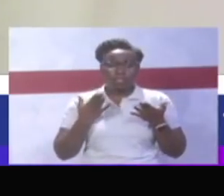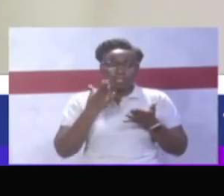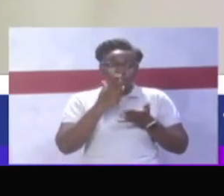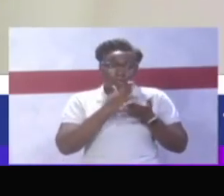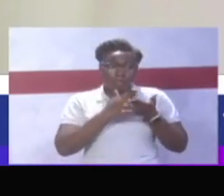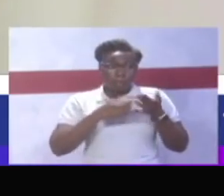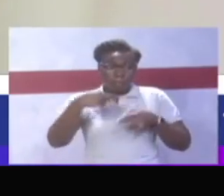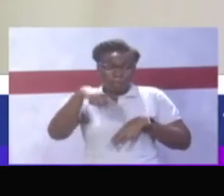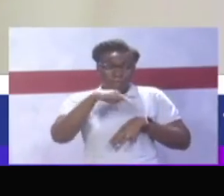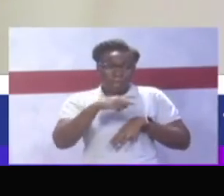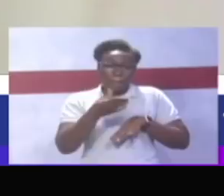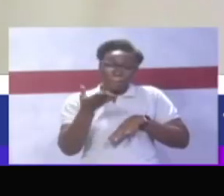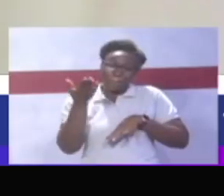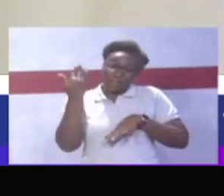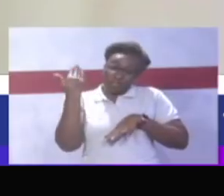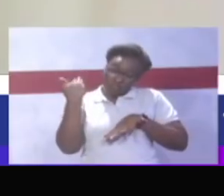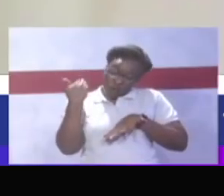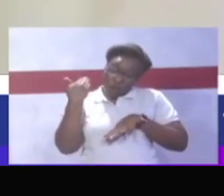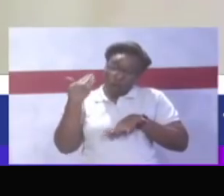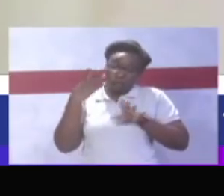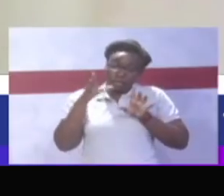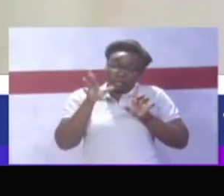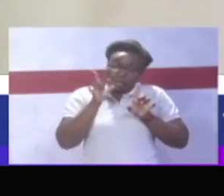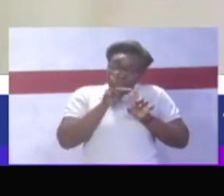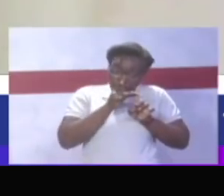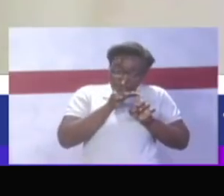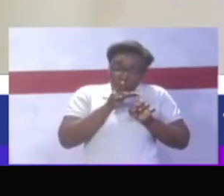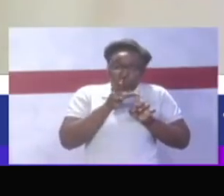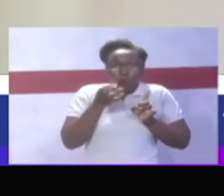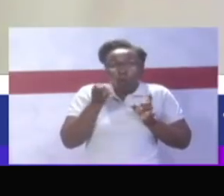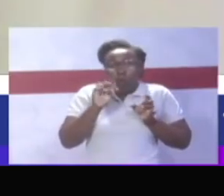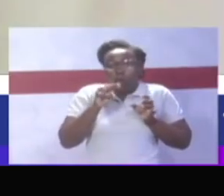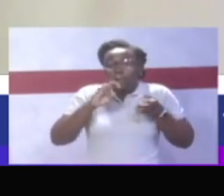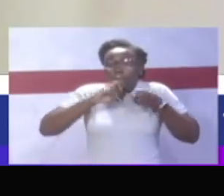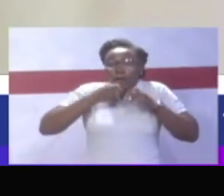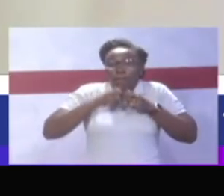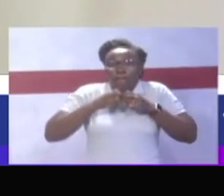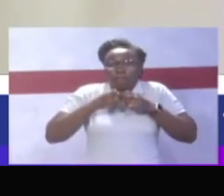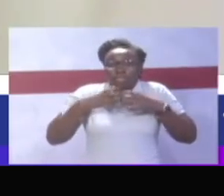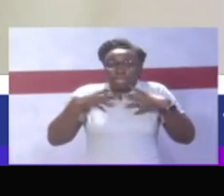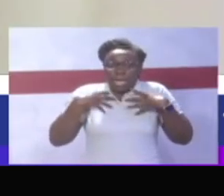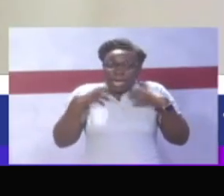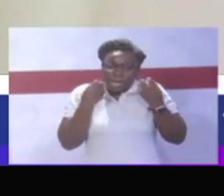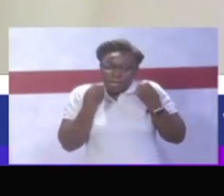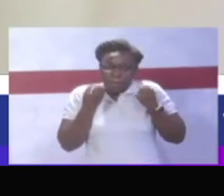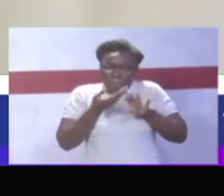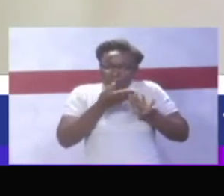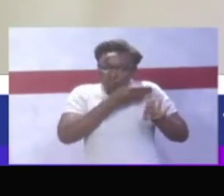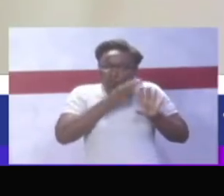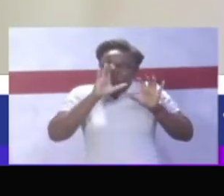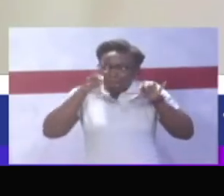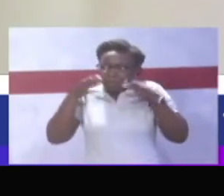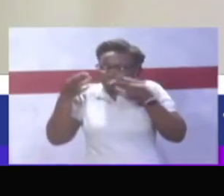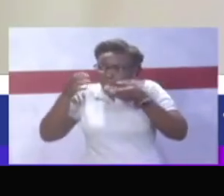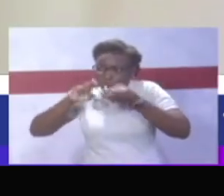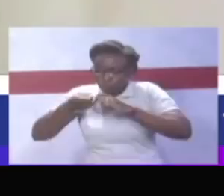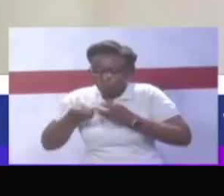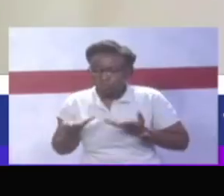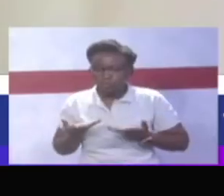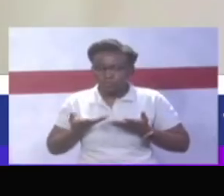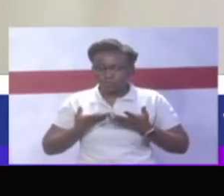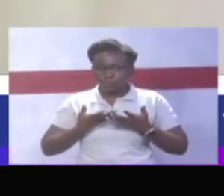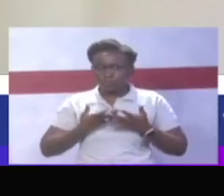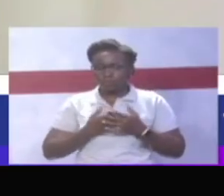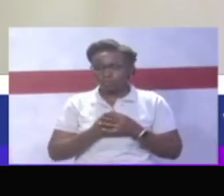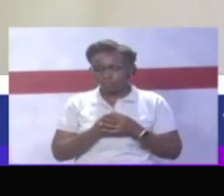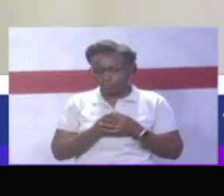infections before. So I wanted to find out, were any of the Delta cases that we've gotten so far repeat infections in that they had